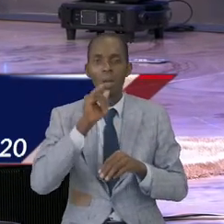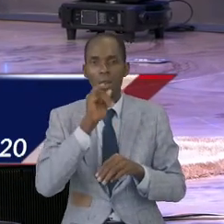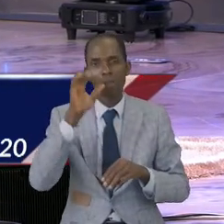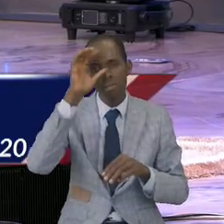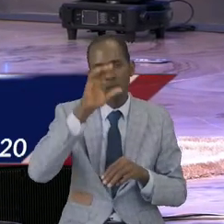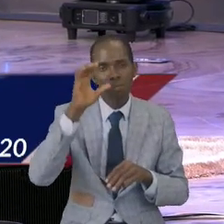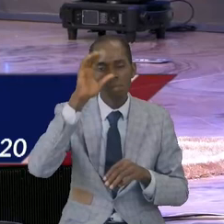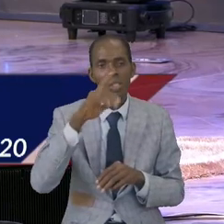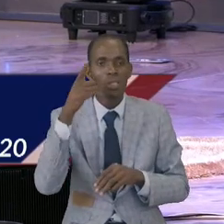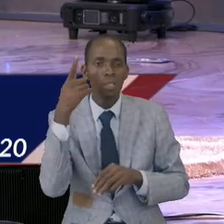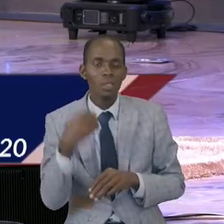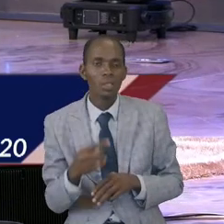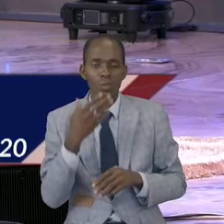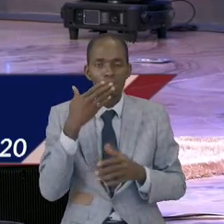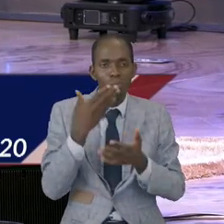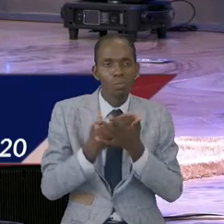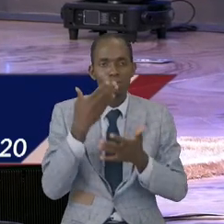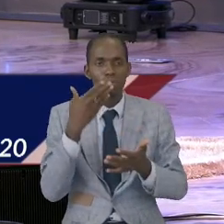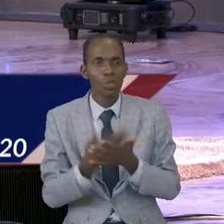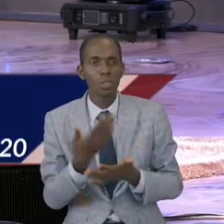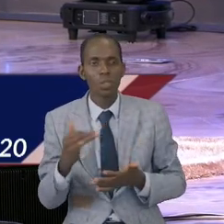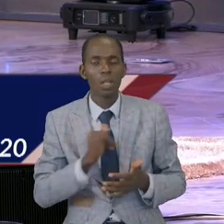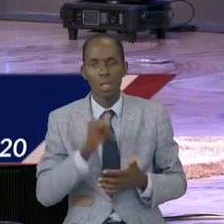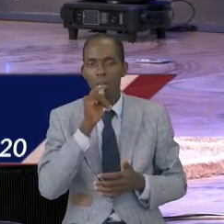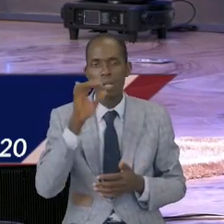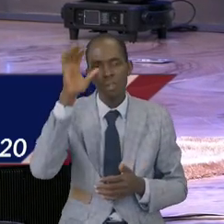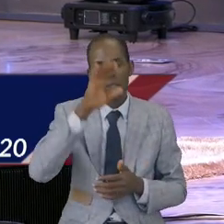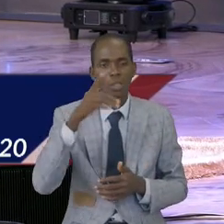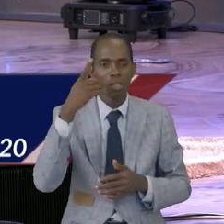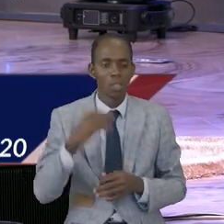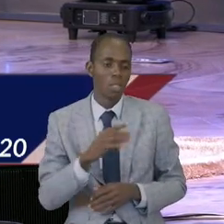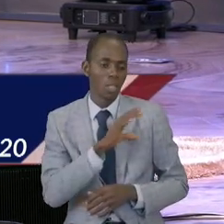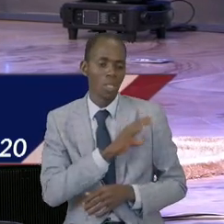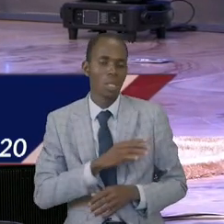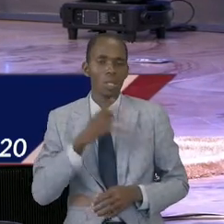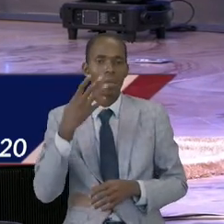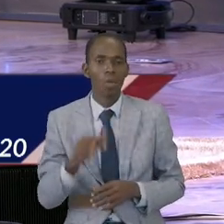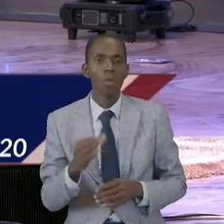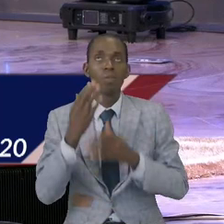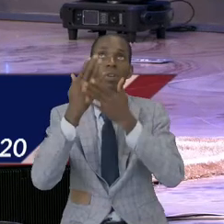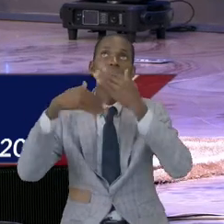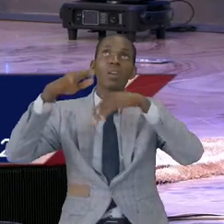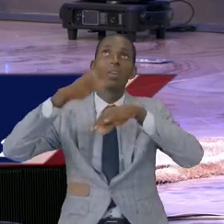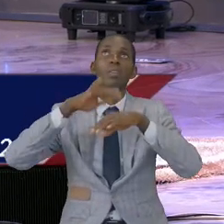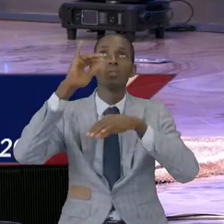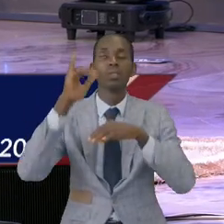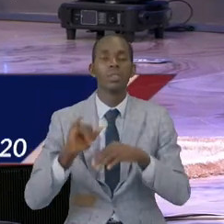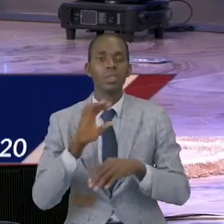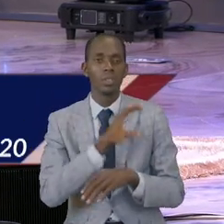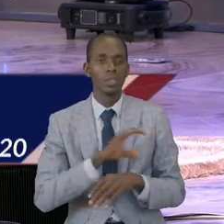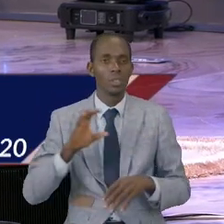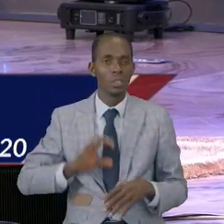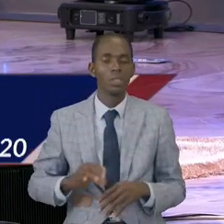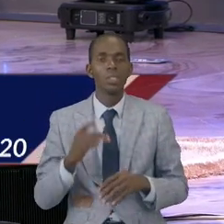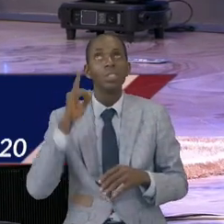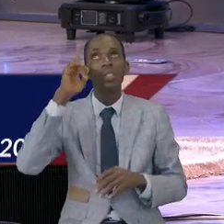the virtues, I'm seeking the character of kingdom citizens, and you're seeking the Lord, he gives